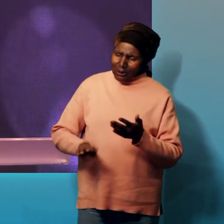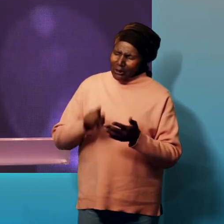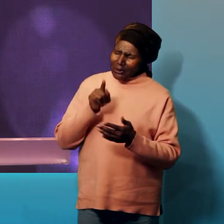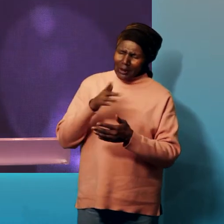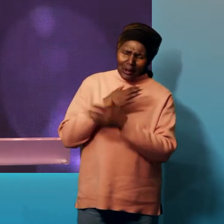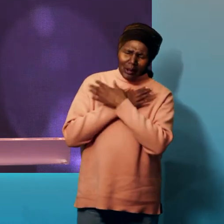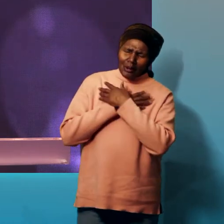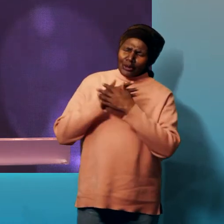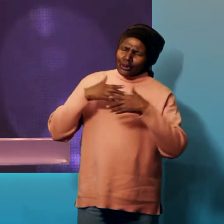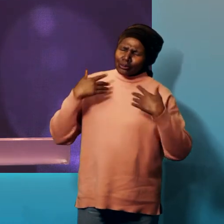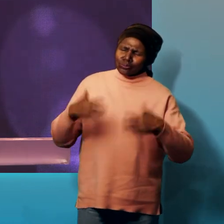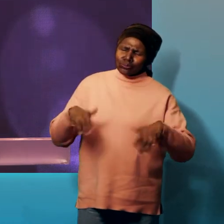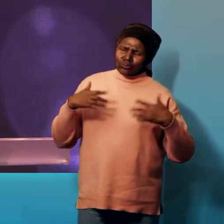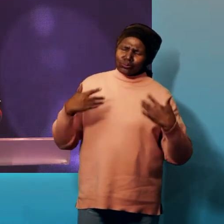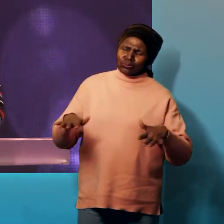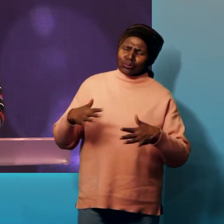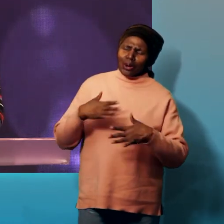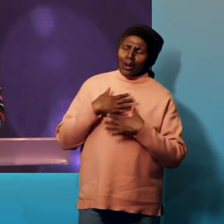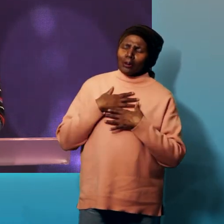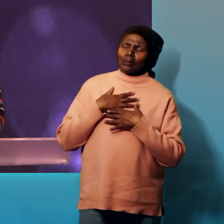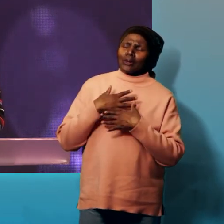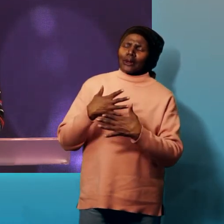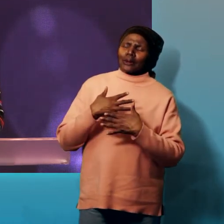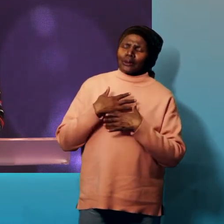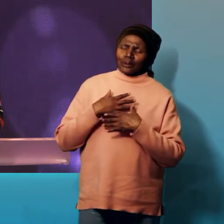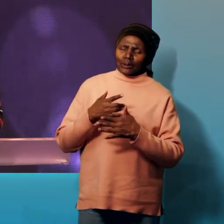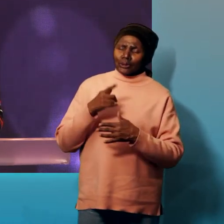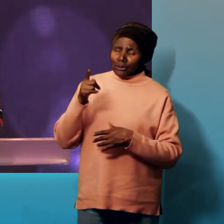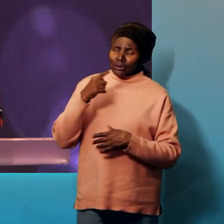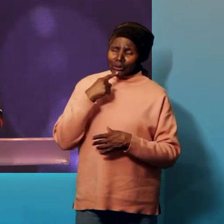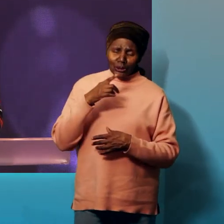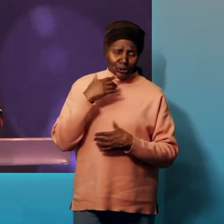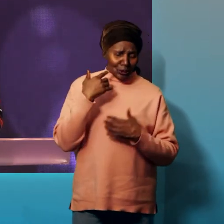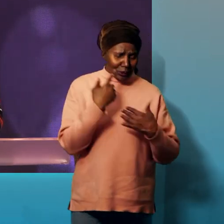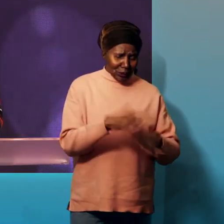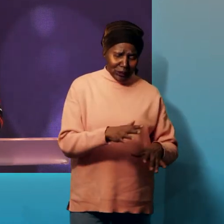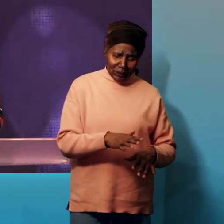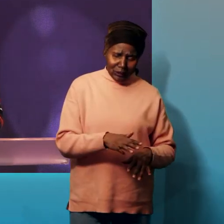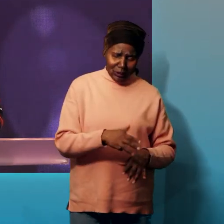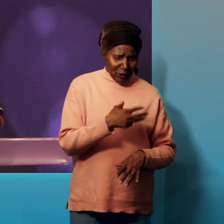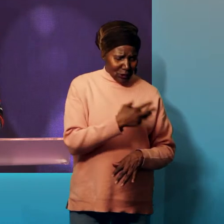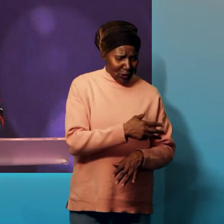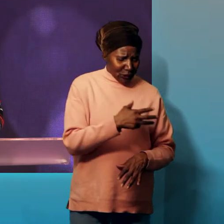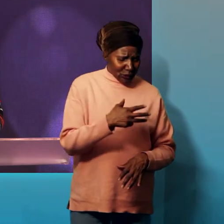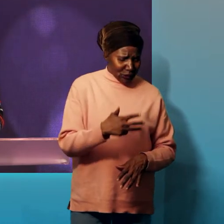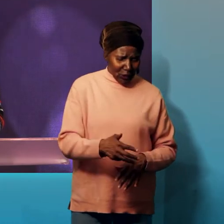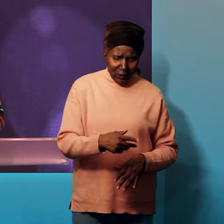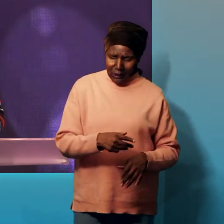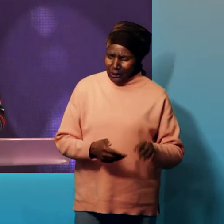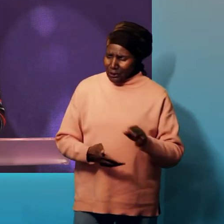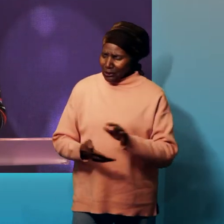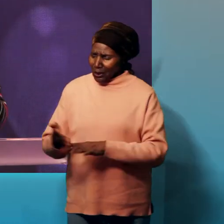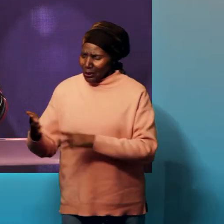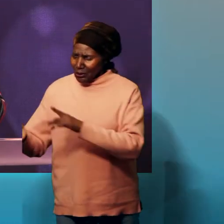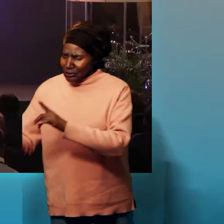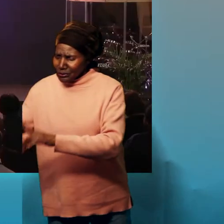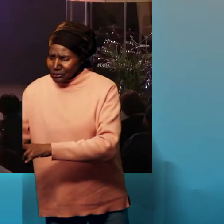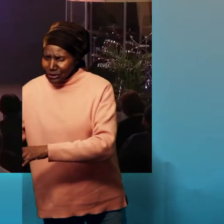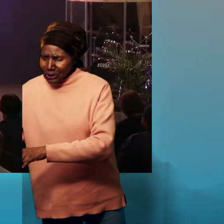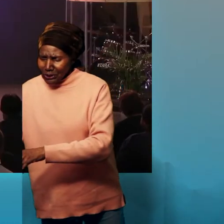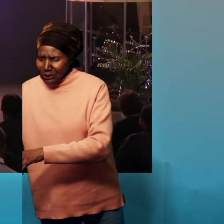us. You said that you leave the 99 to go after the one. And every one of us in this room